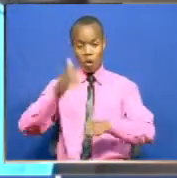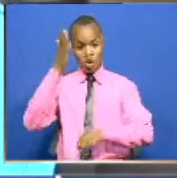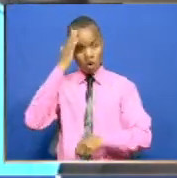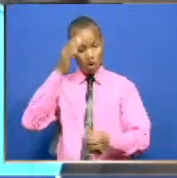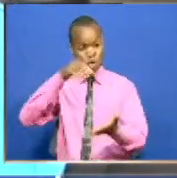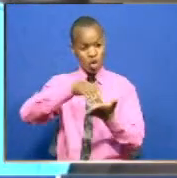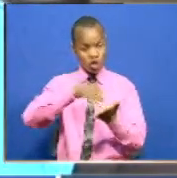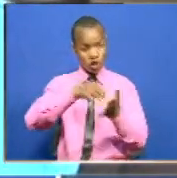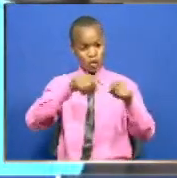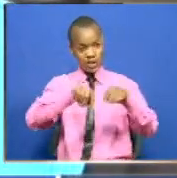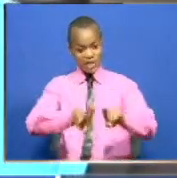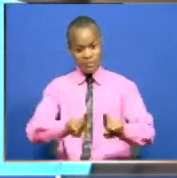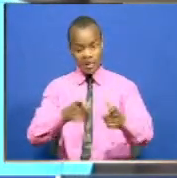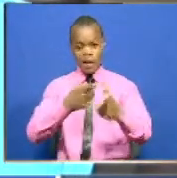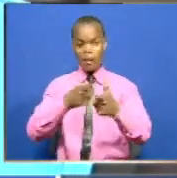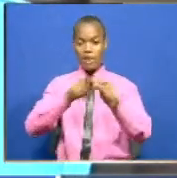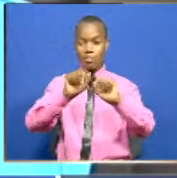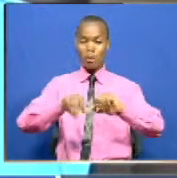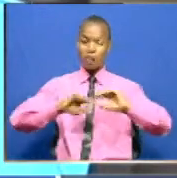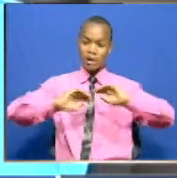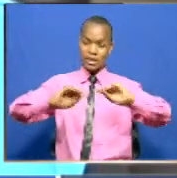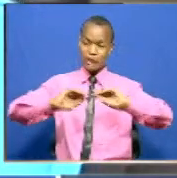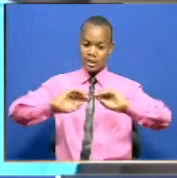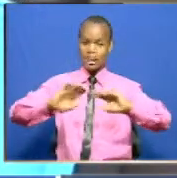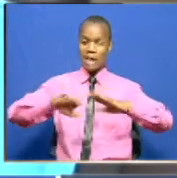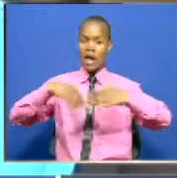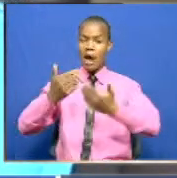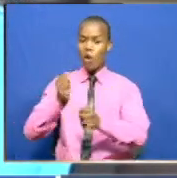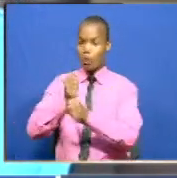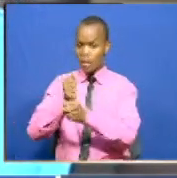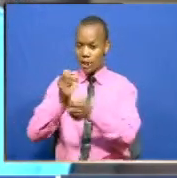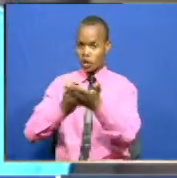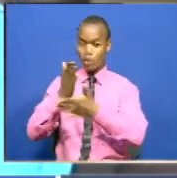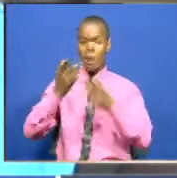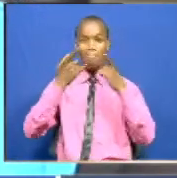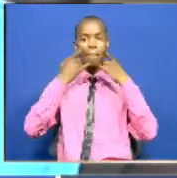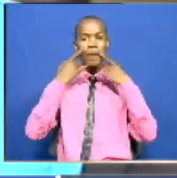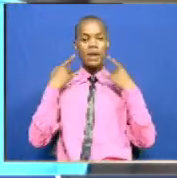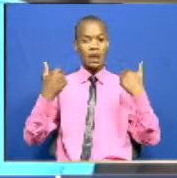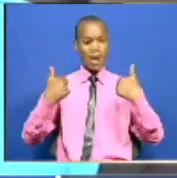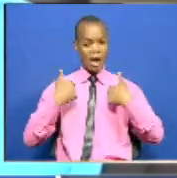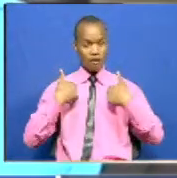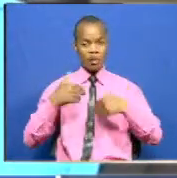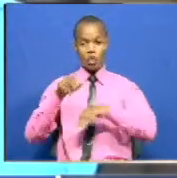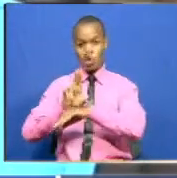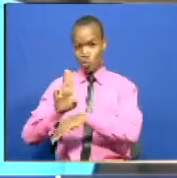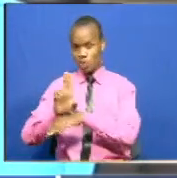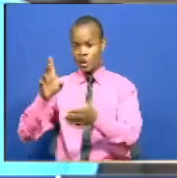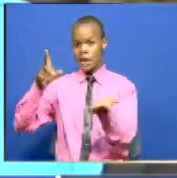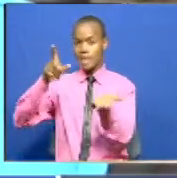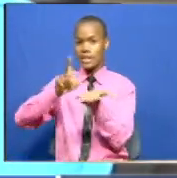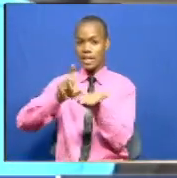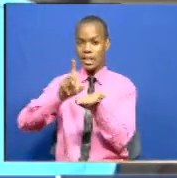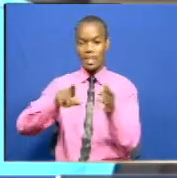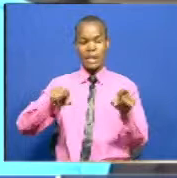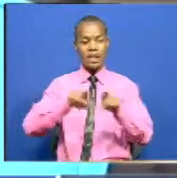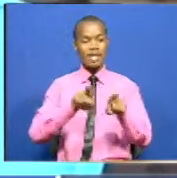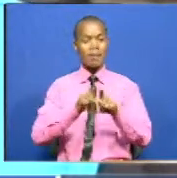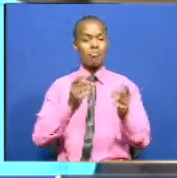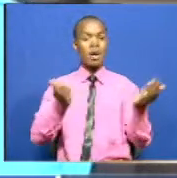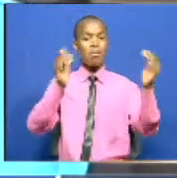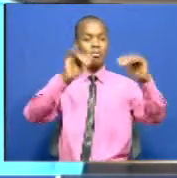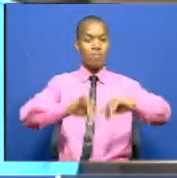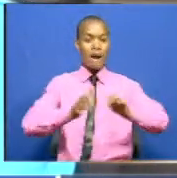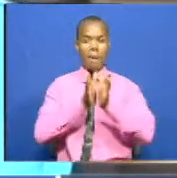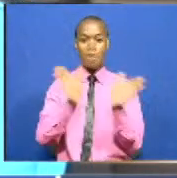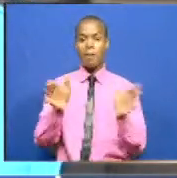at home, how to ensure that they wear a mask, they use a sanitizer, they don't mix with others, so that in that